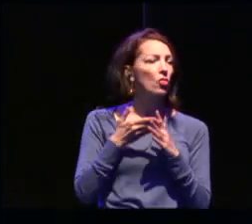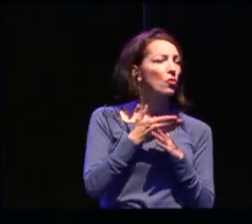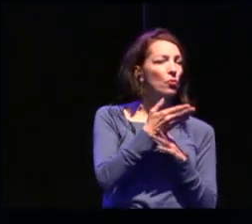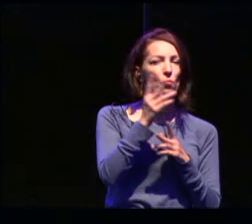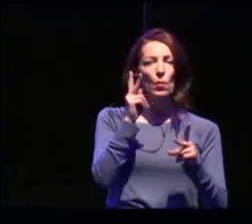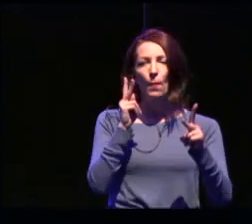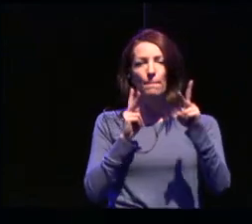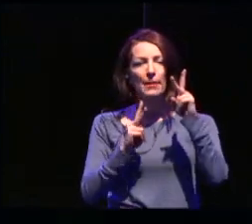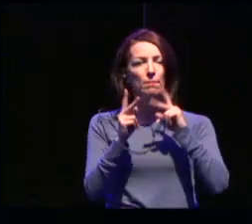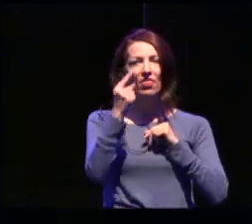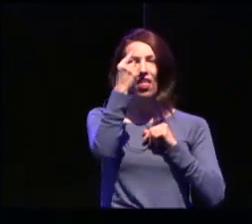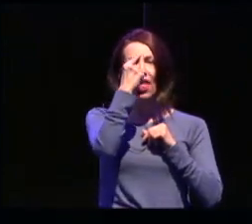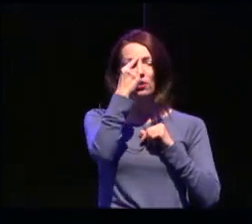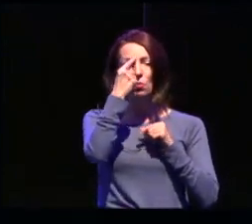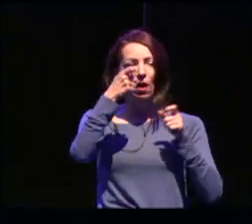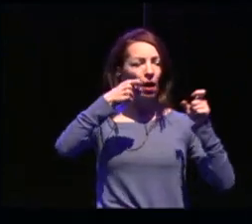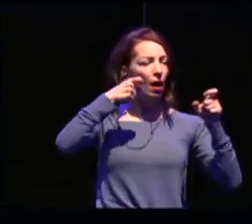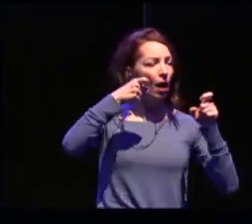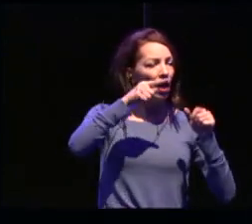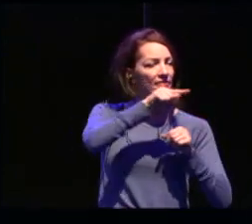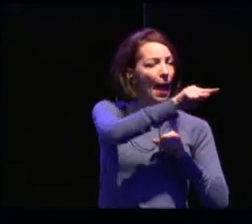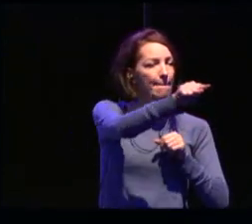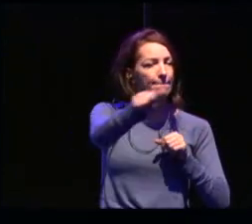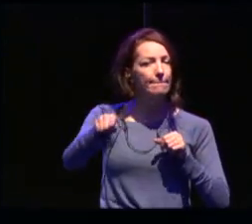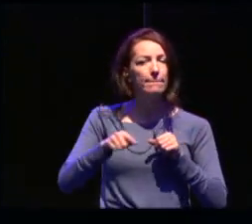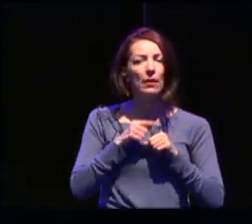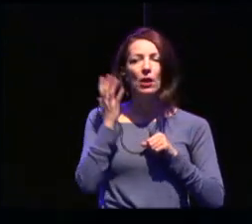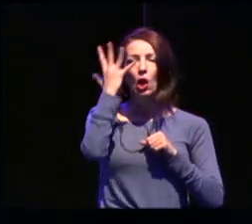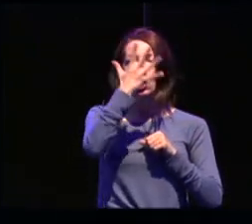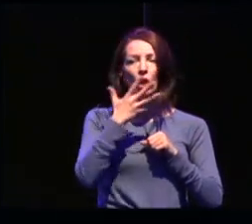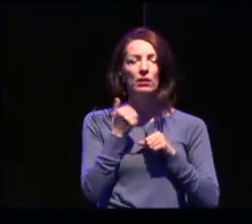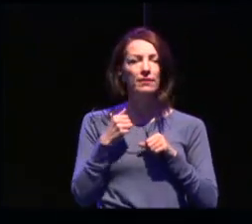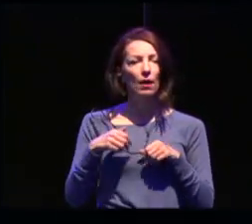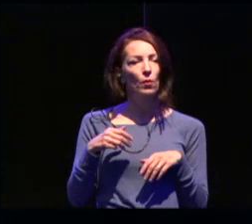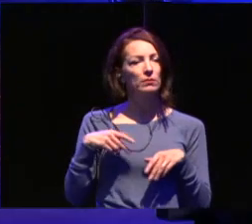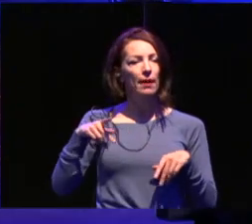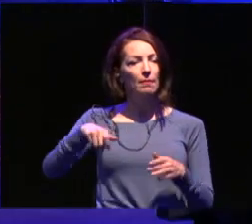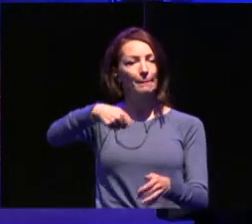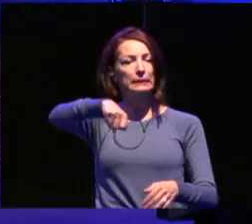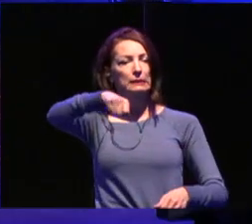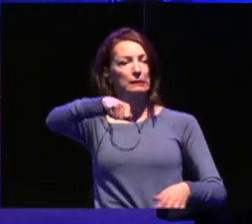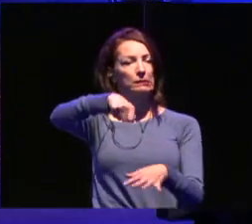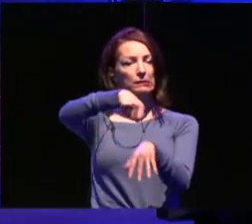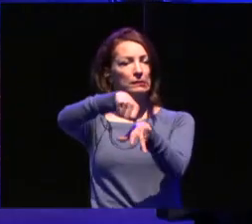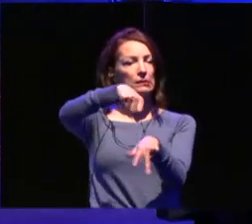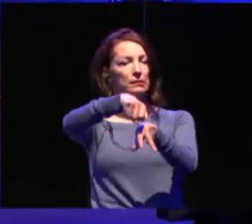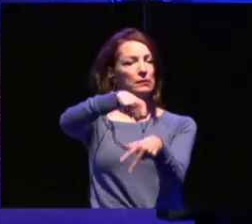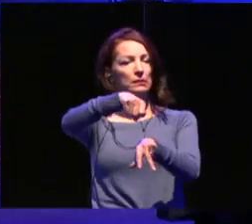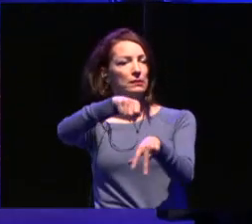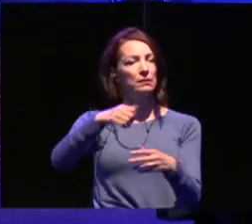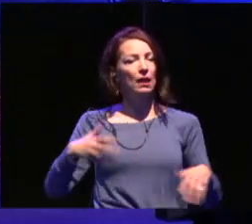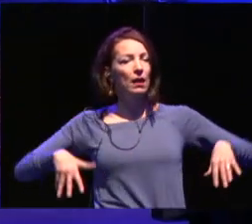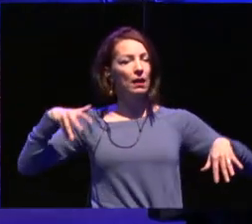thinking the thoughts were thinking them. And they looked like they were puppets on the string of these thoughts coming